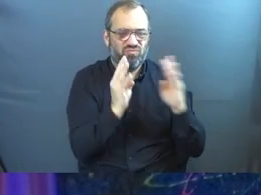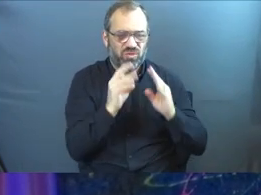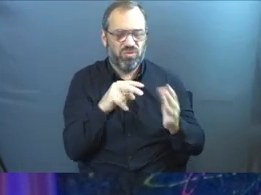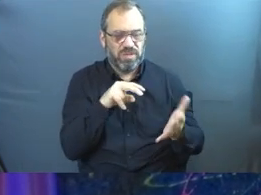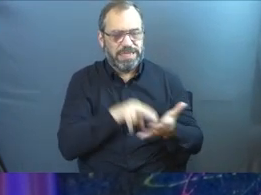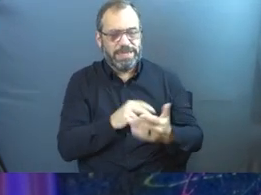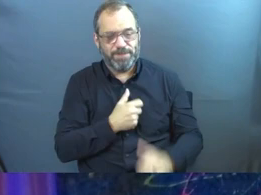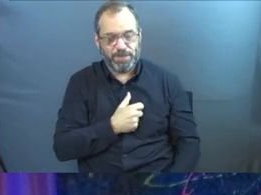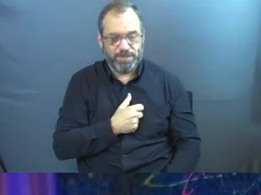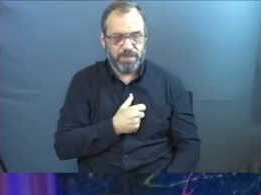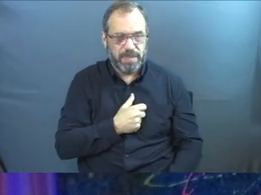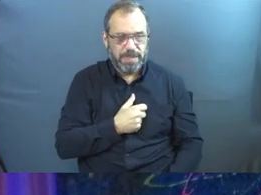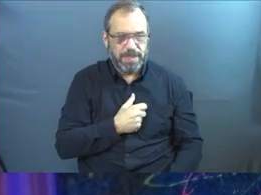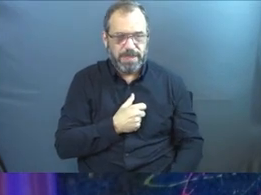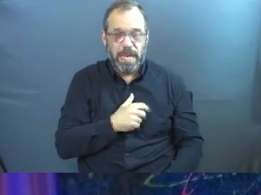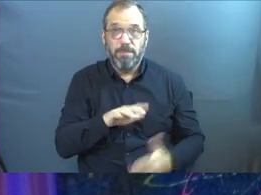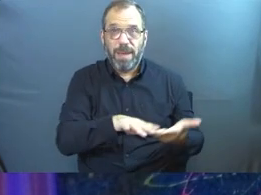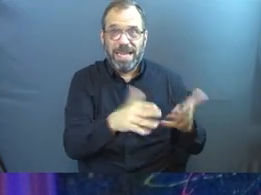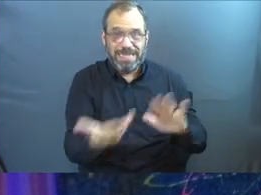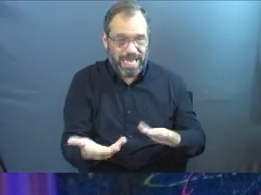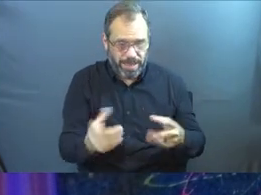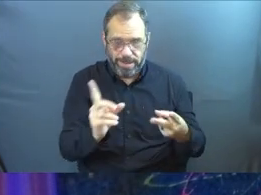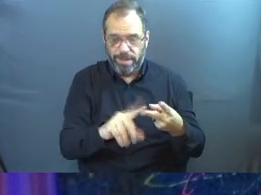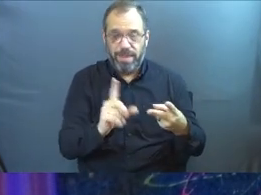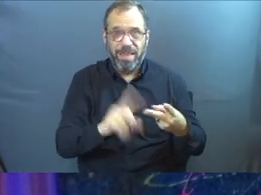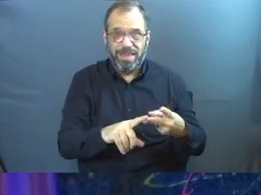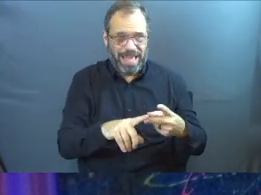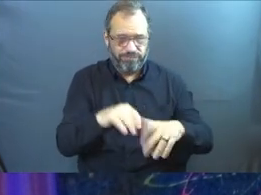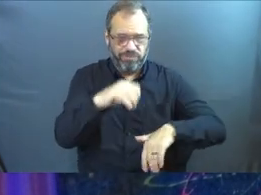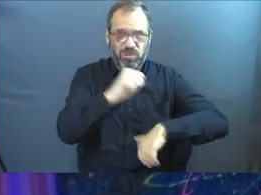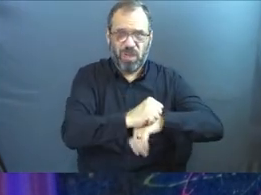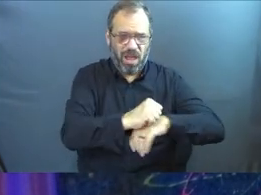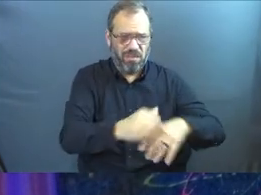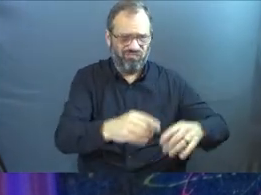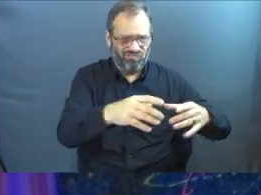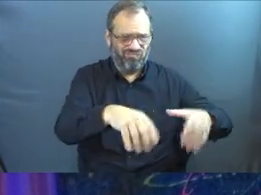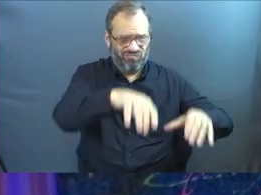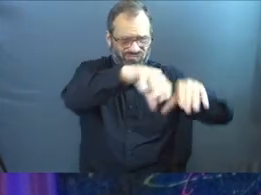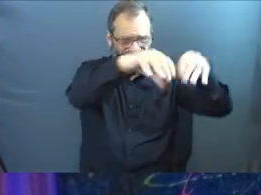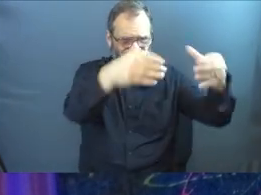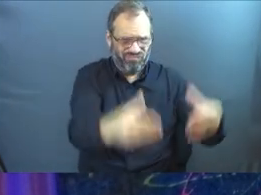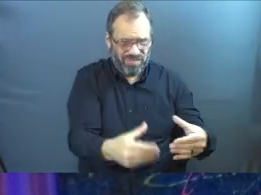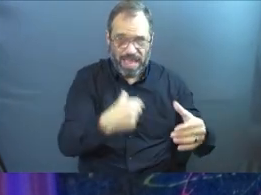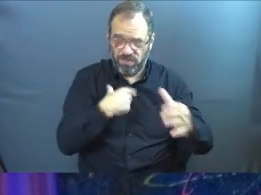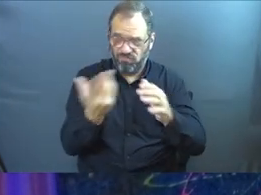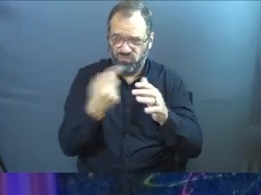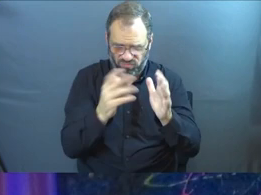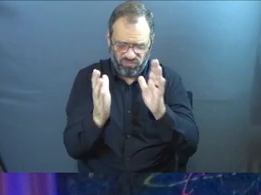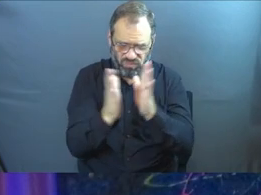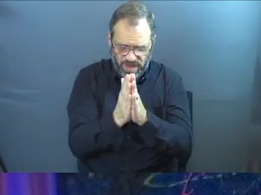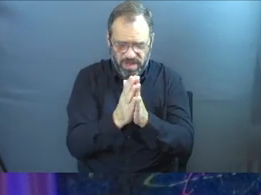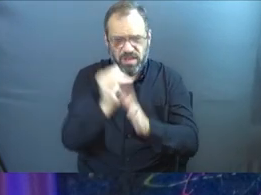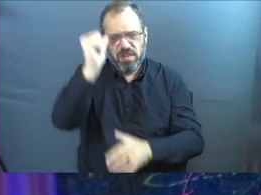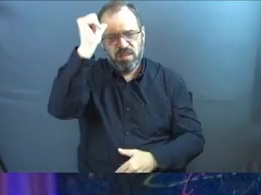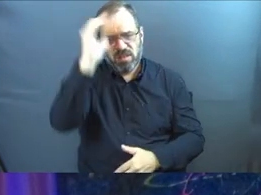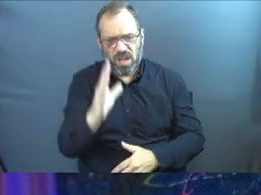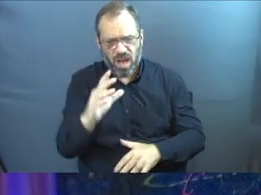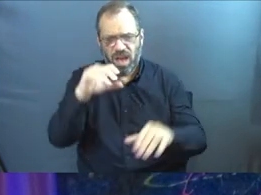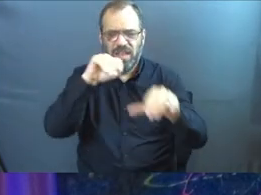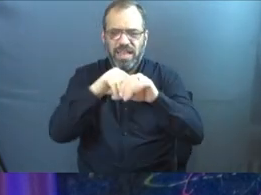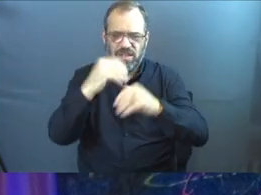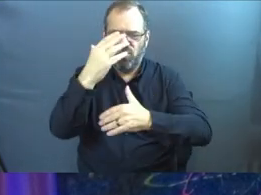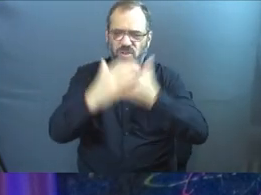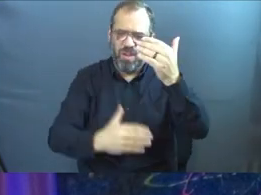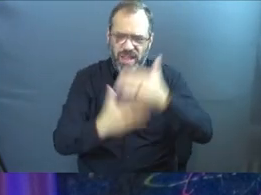we sit there surrounded by death and surrounded by tombstones. And we pray the prayer together. God, into